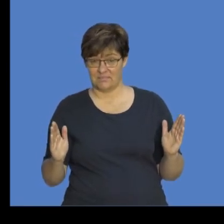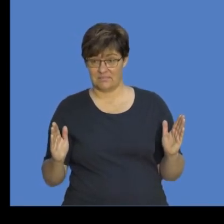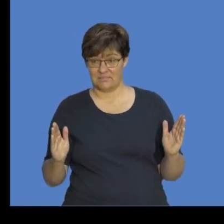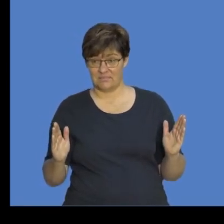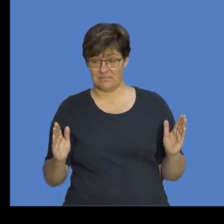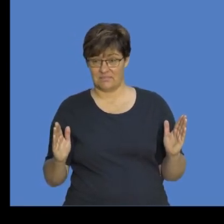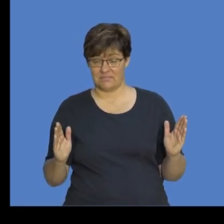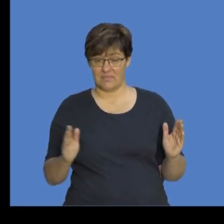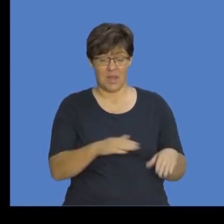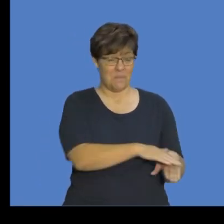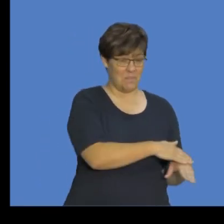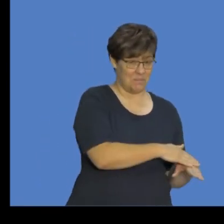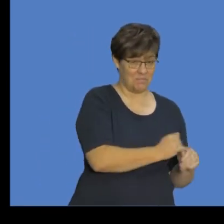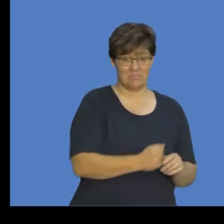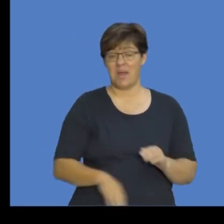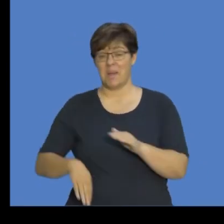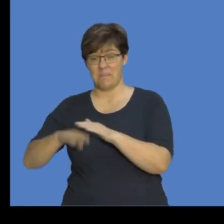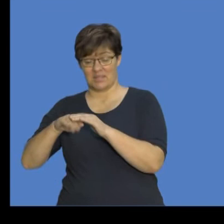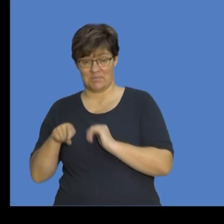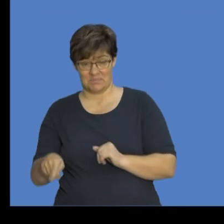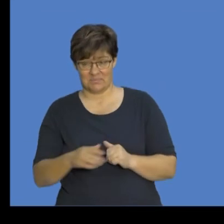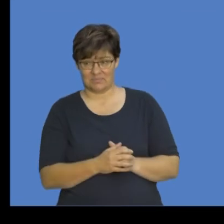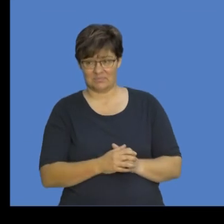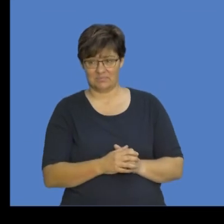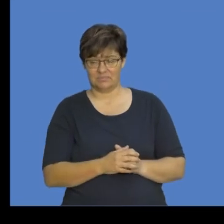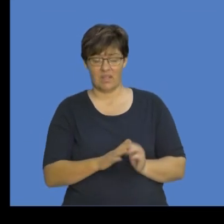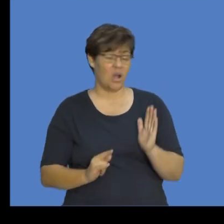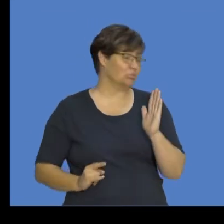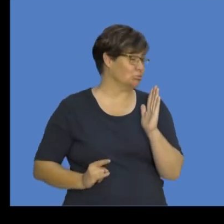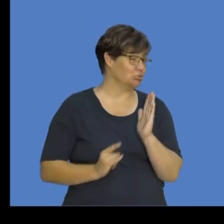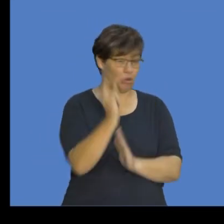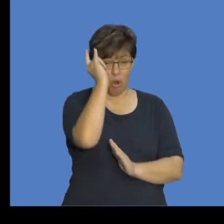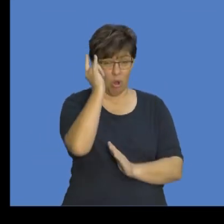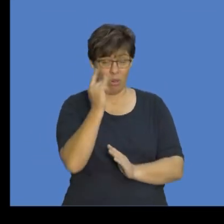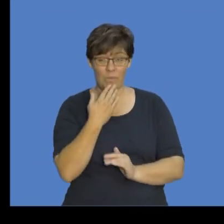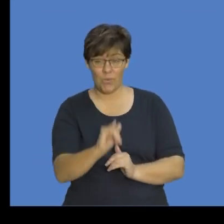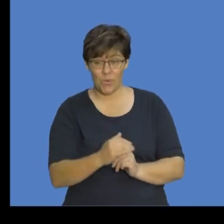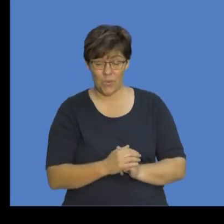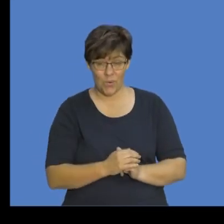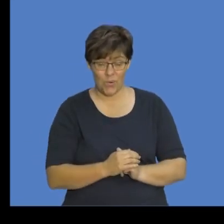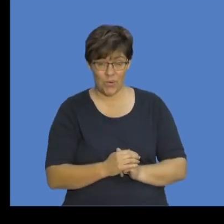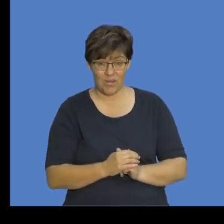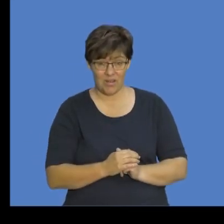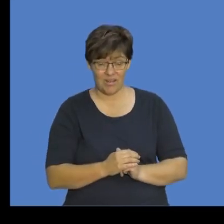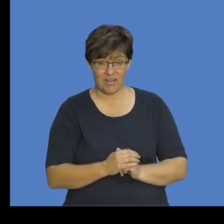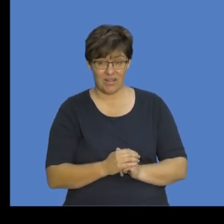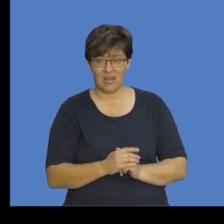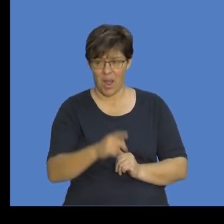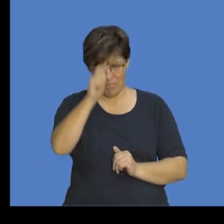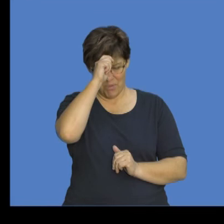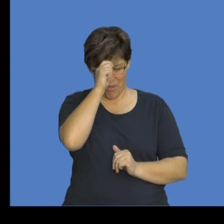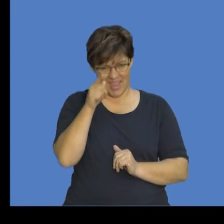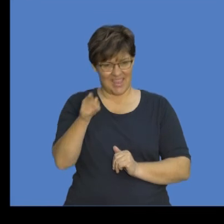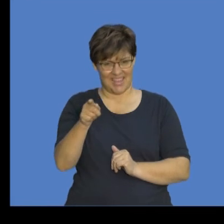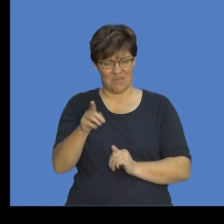is the minimum, and this is the maximum. So the tallest in this class, it's a